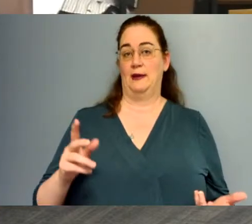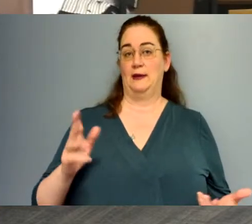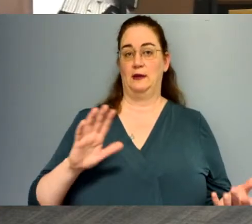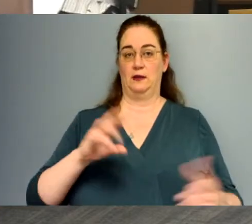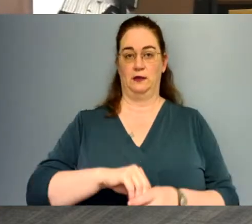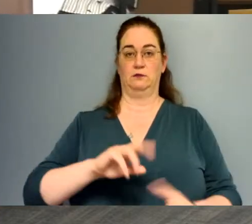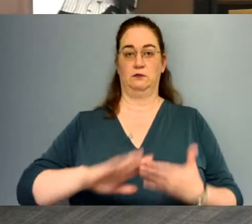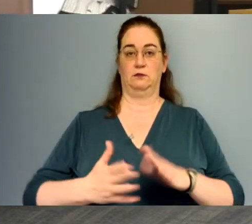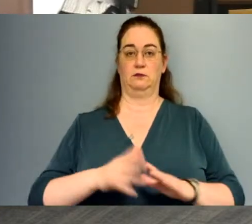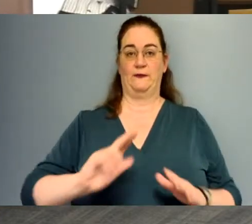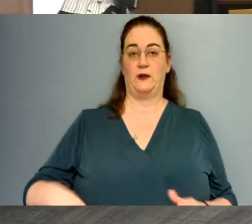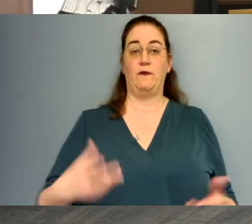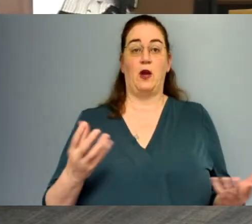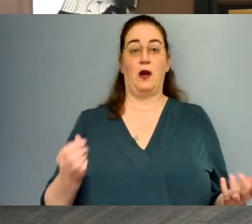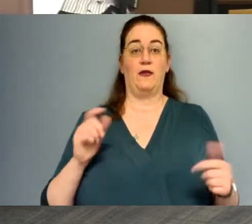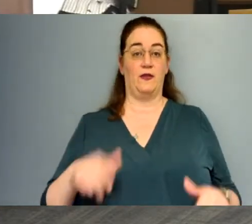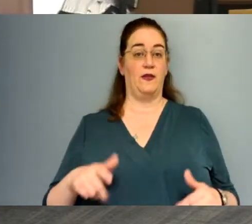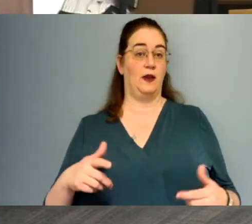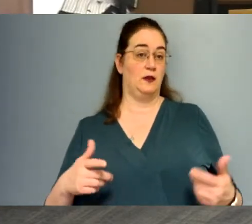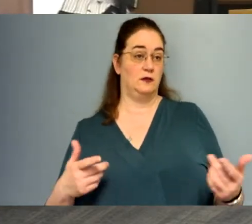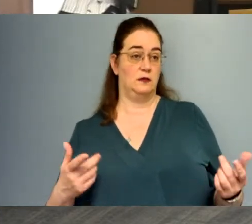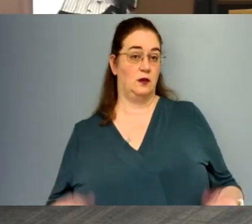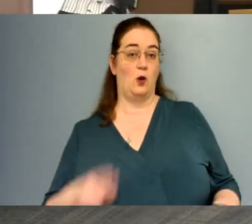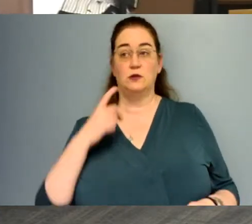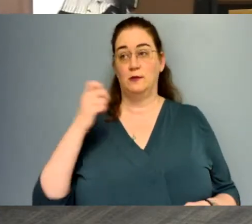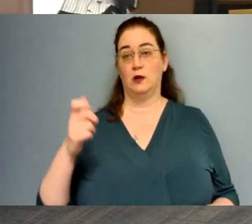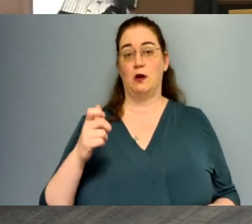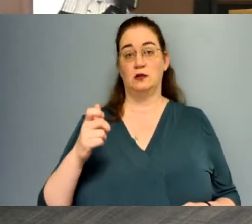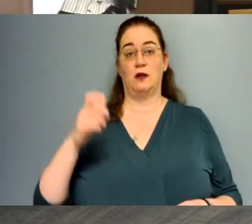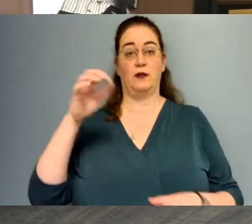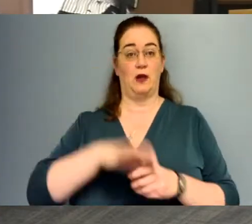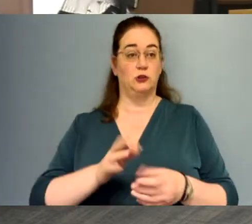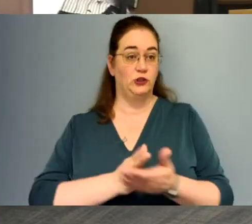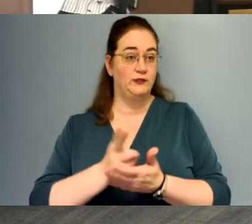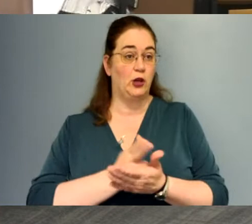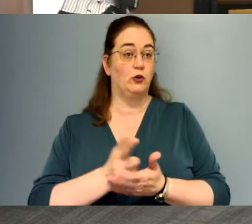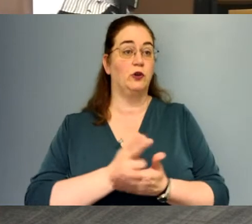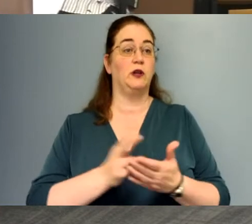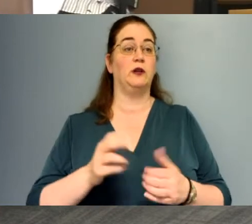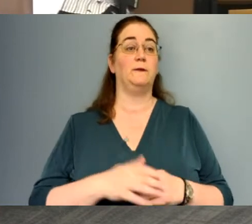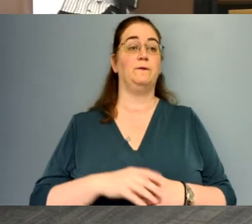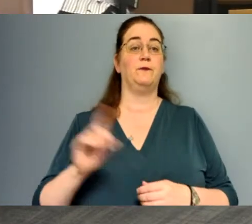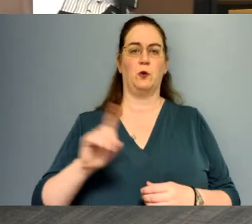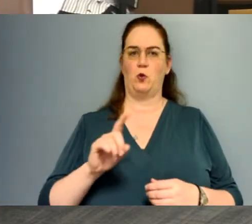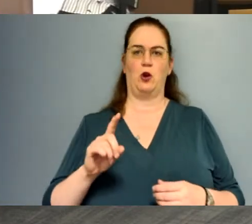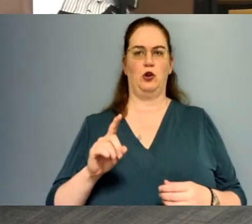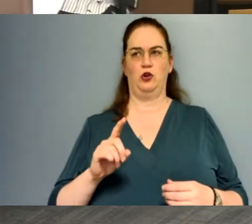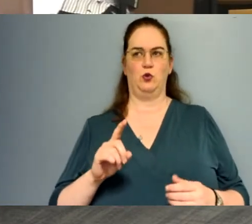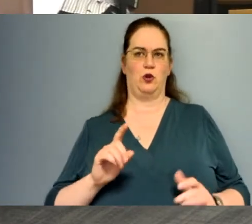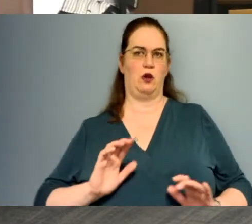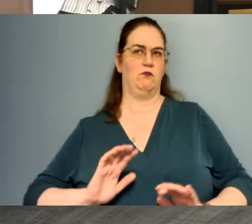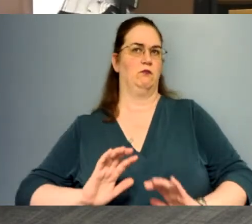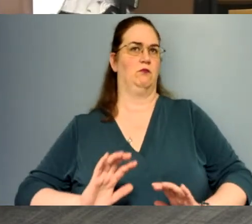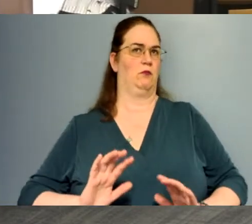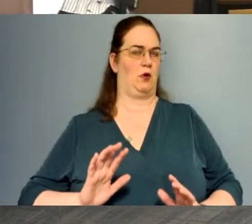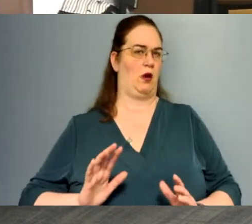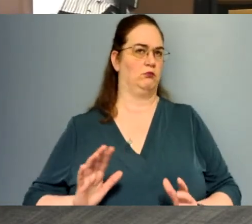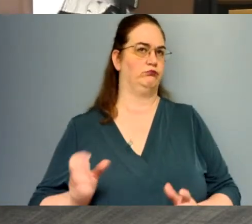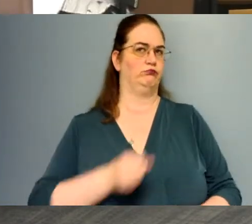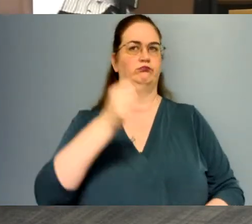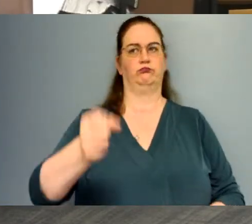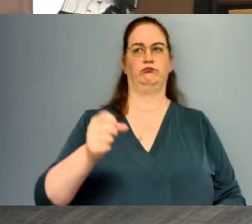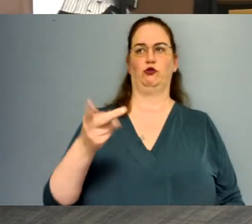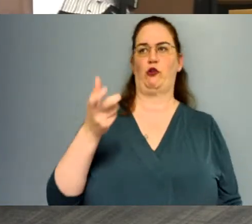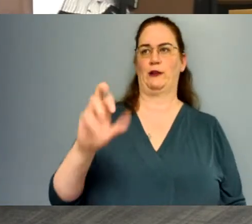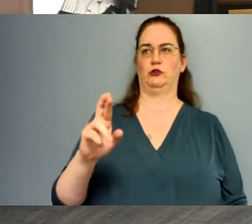city. And this goes because of election integrity, where they can railroad and put someone like Krasner, who doesn't have